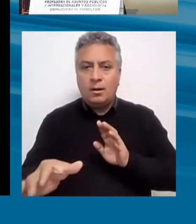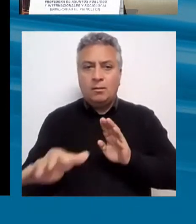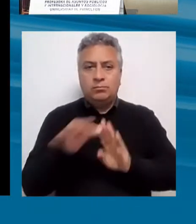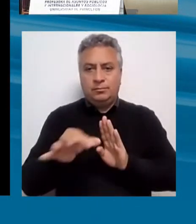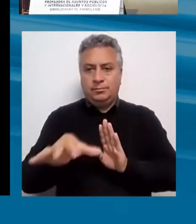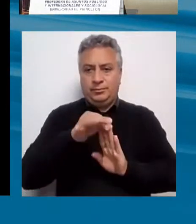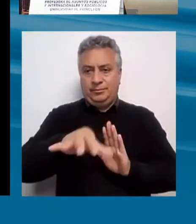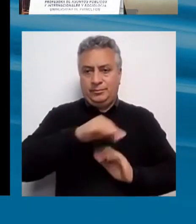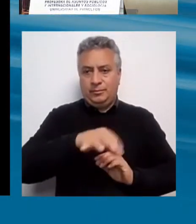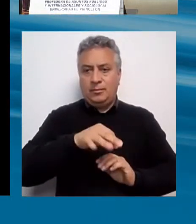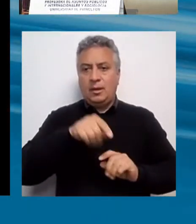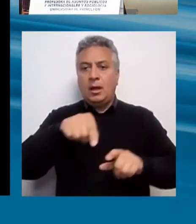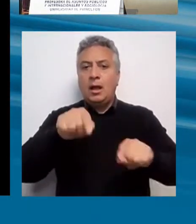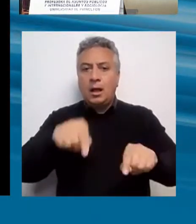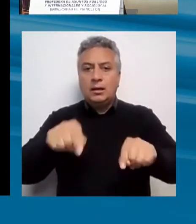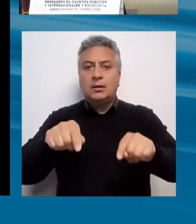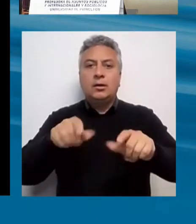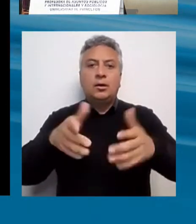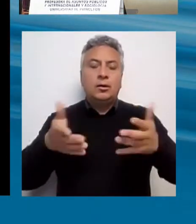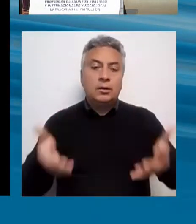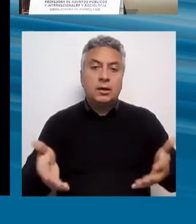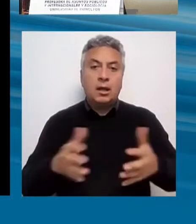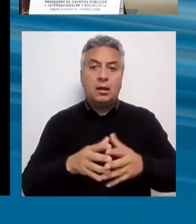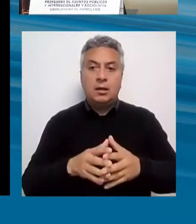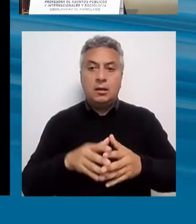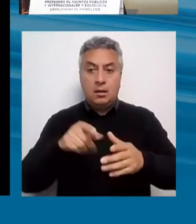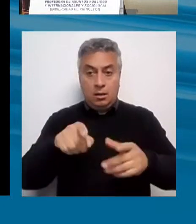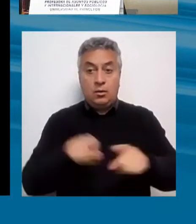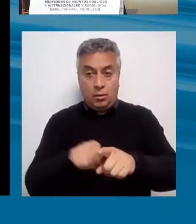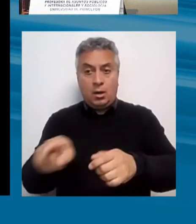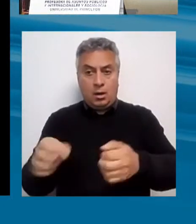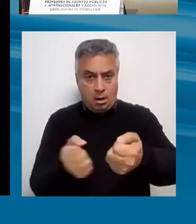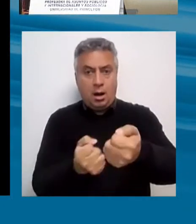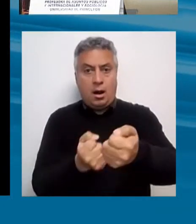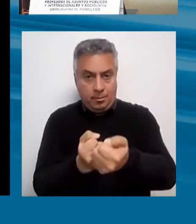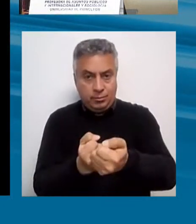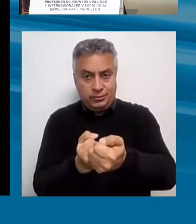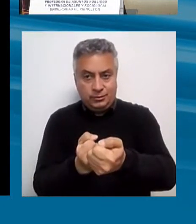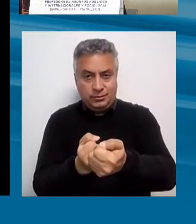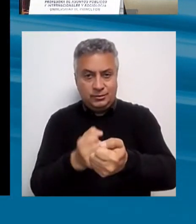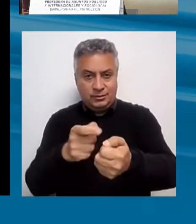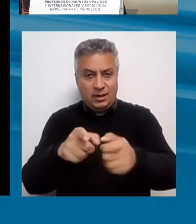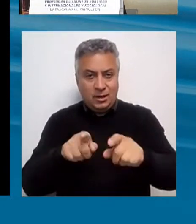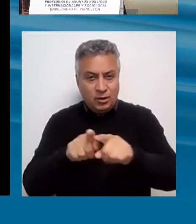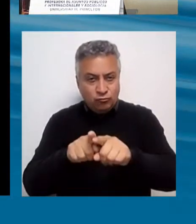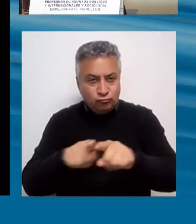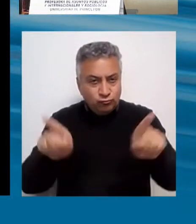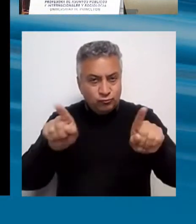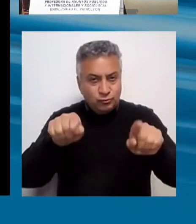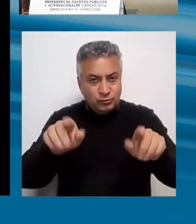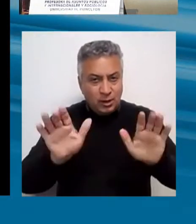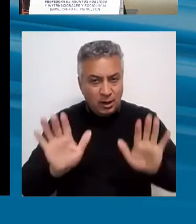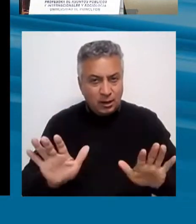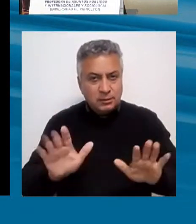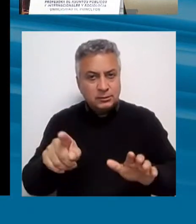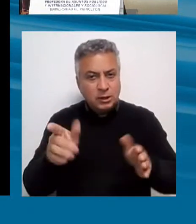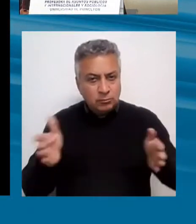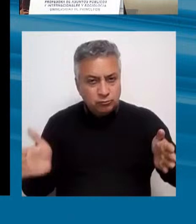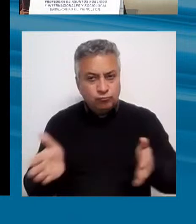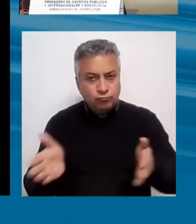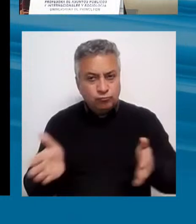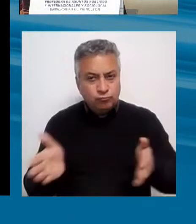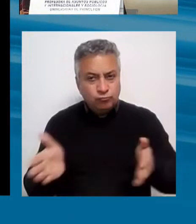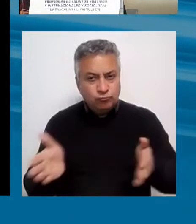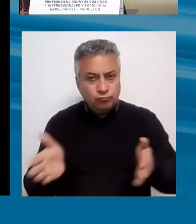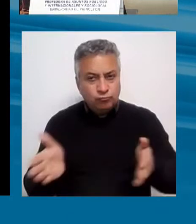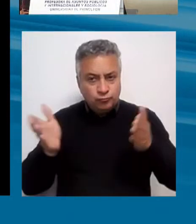policies that promote mobility and the policies that support or reduce inequality at the same time to